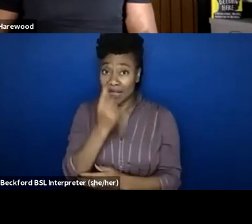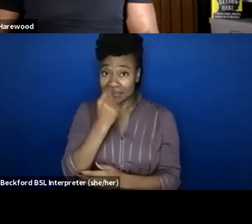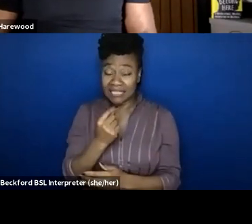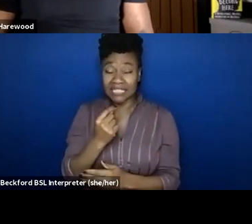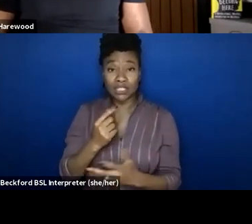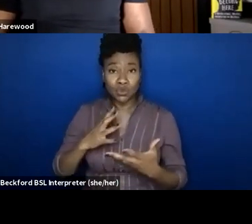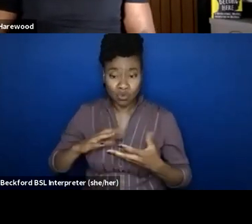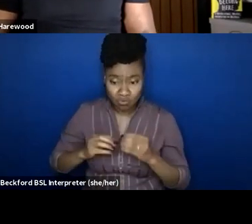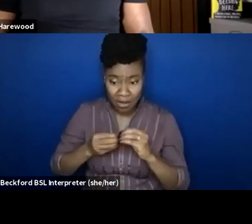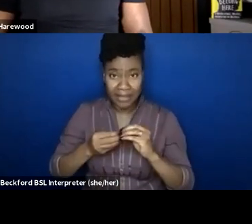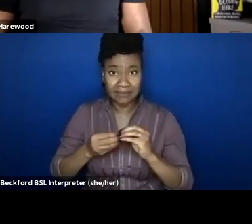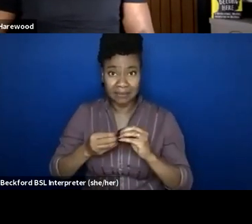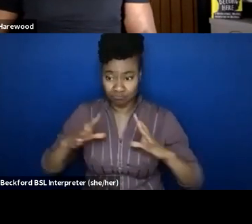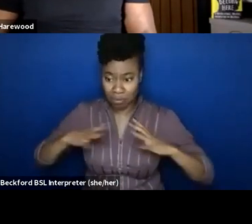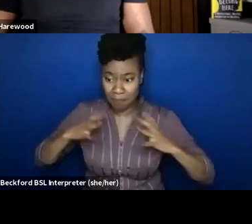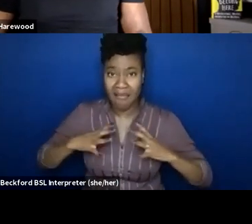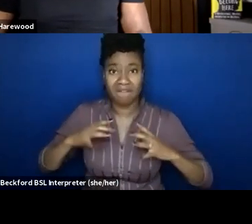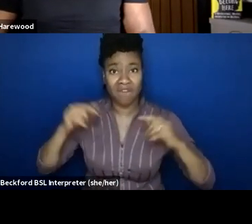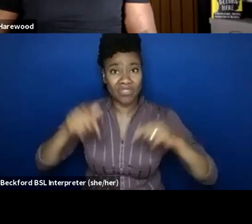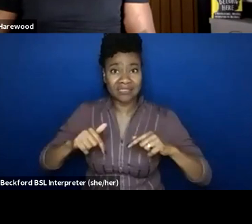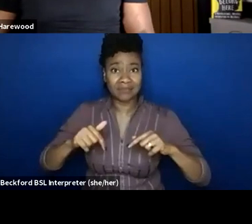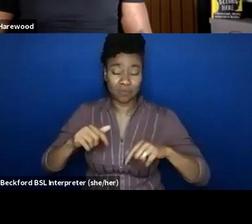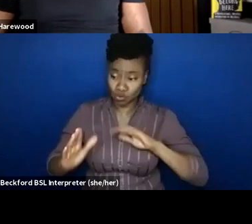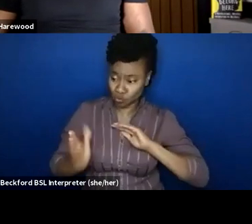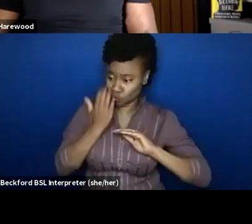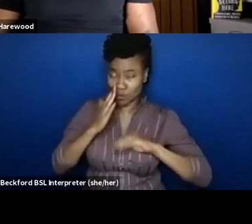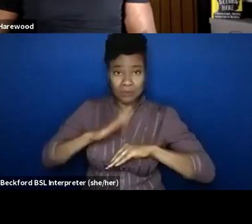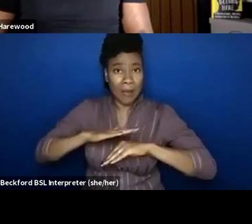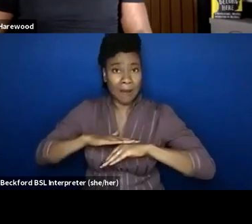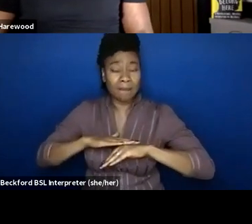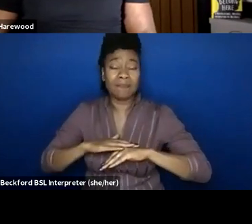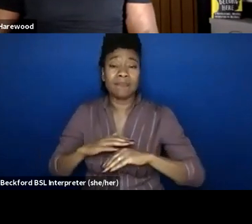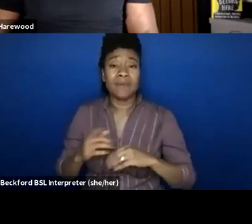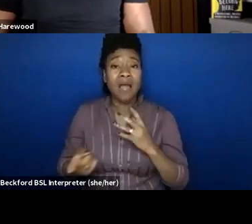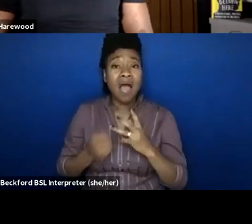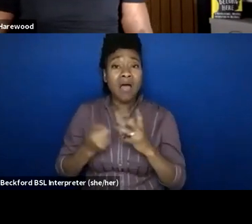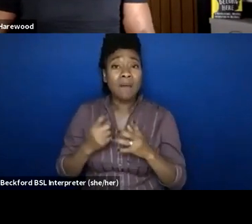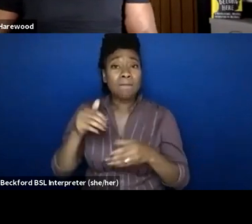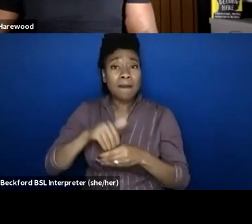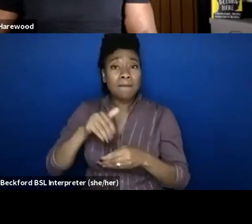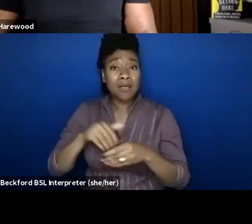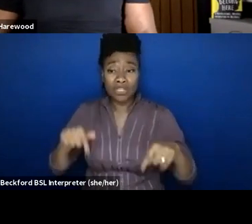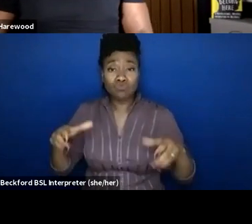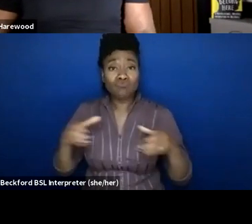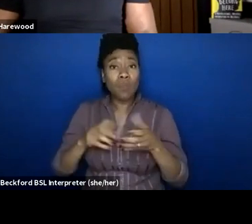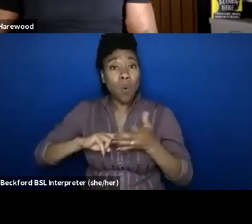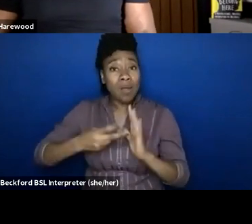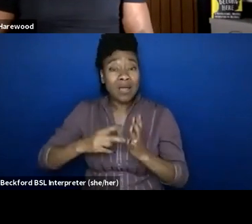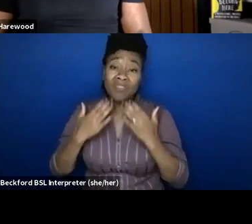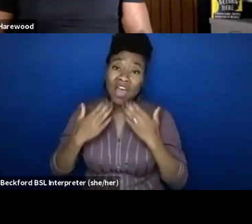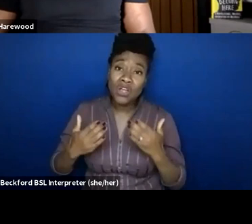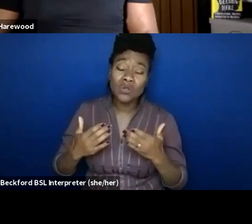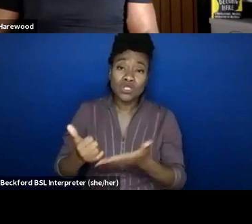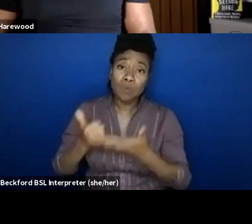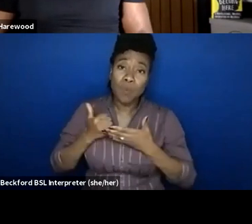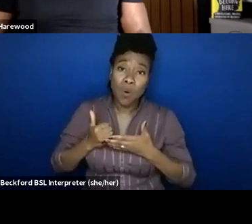engagement in such a short space of time. To all other members of the organizing group, thank you for supporting the planning and delivery